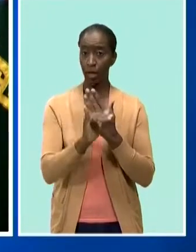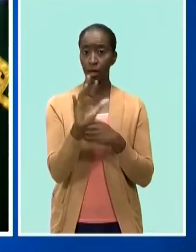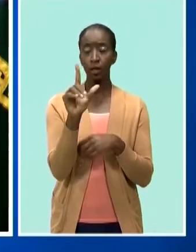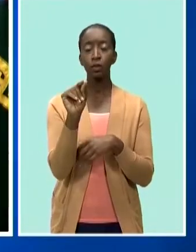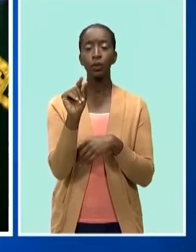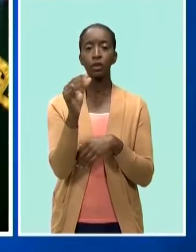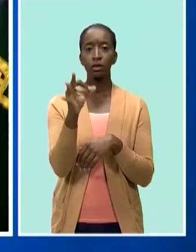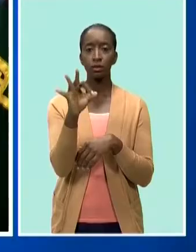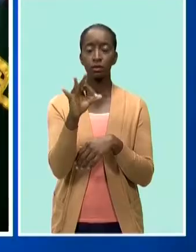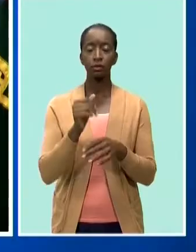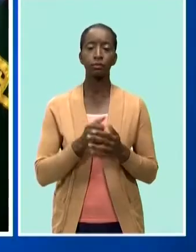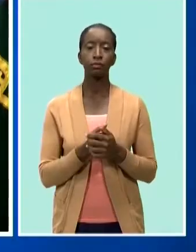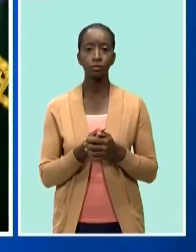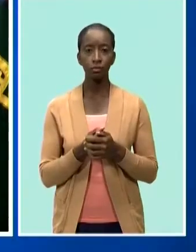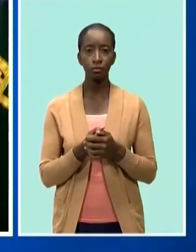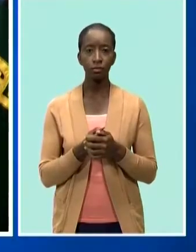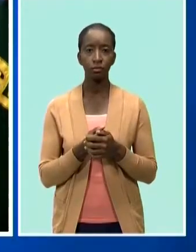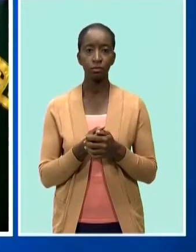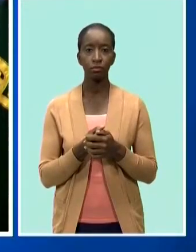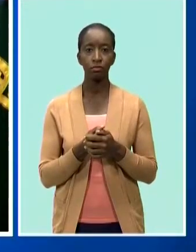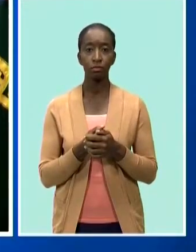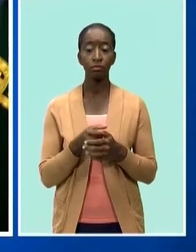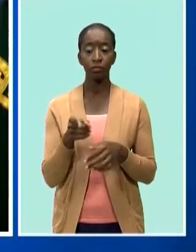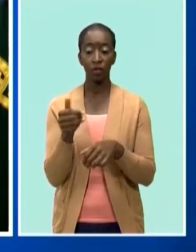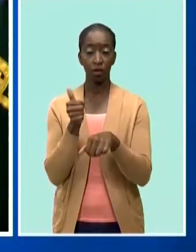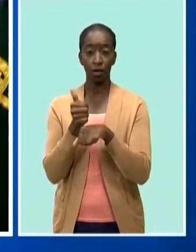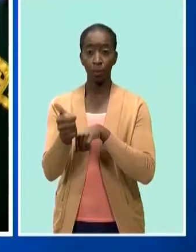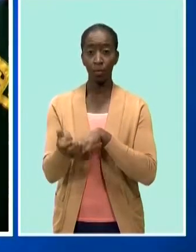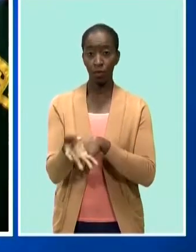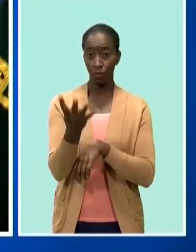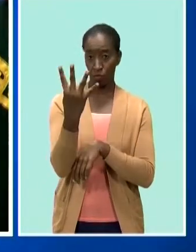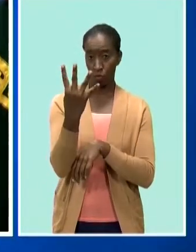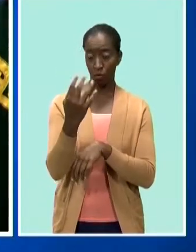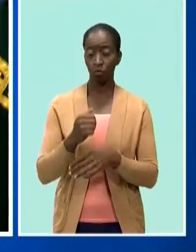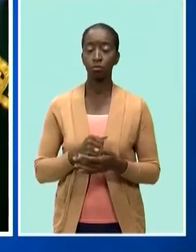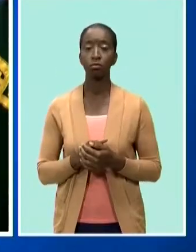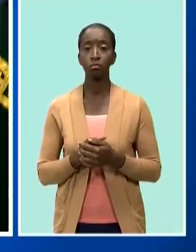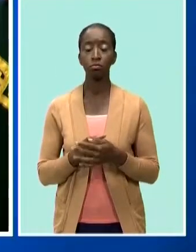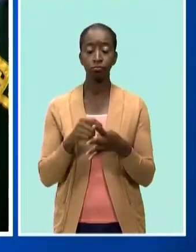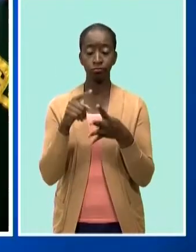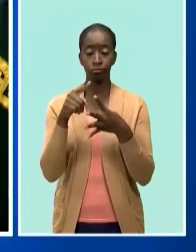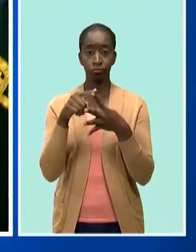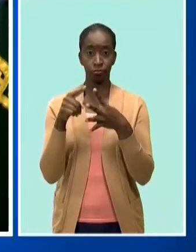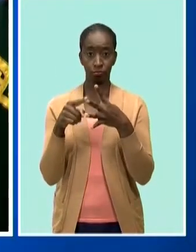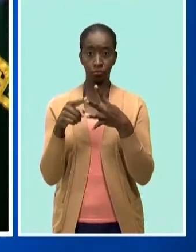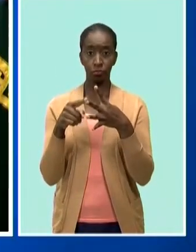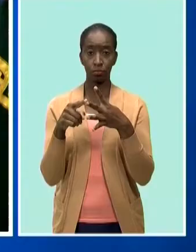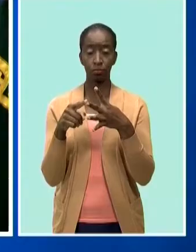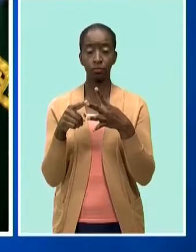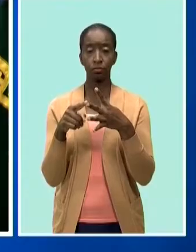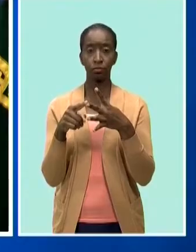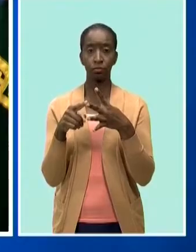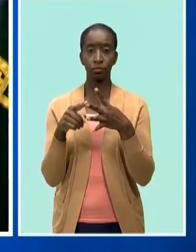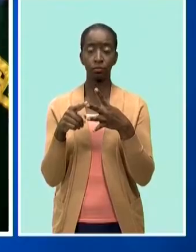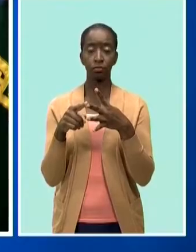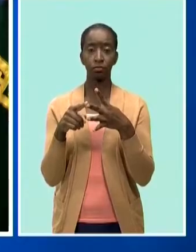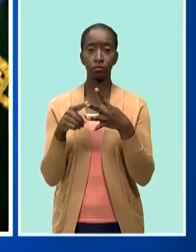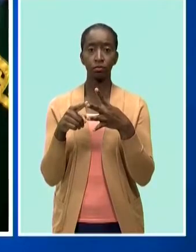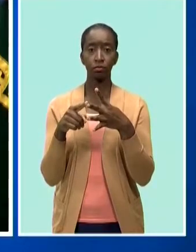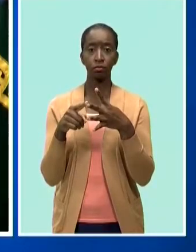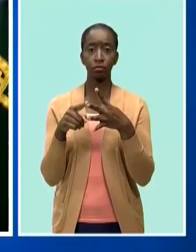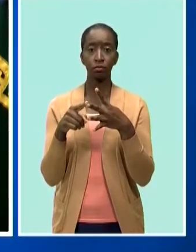individual has 4 charges proffered against them. The first 2 charges are